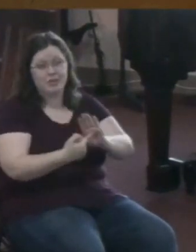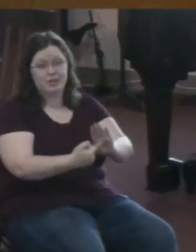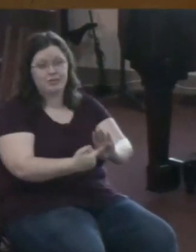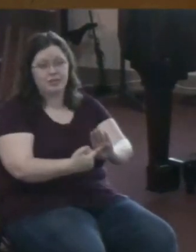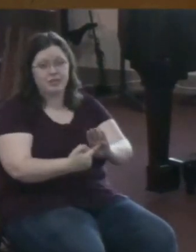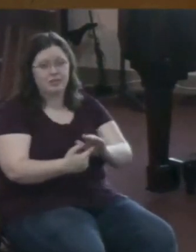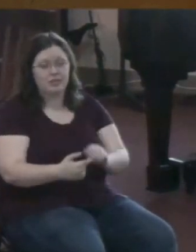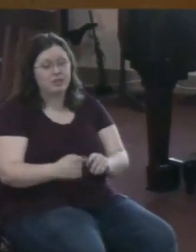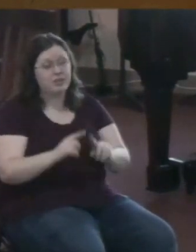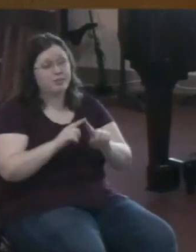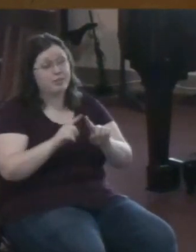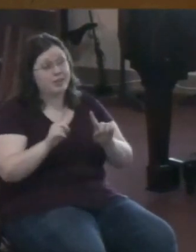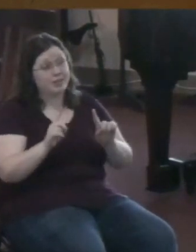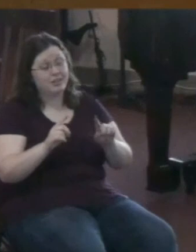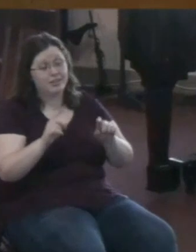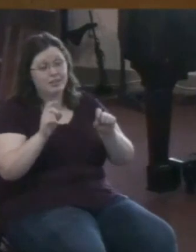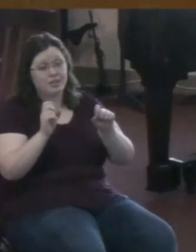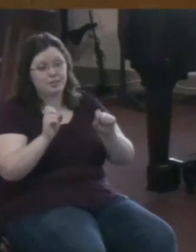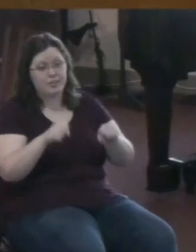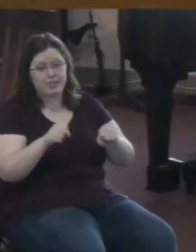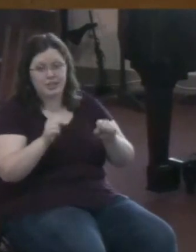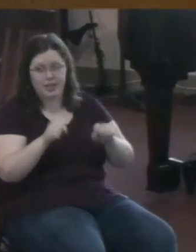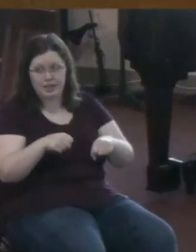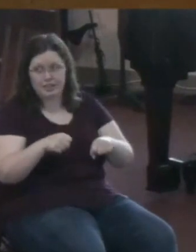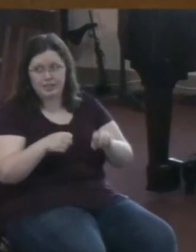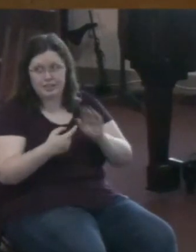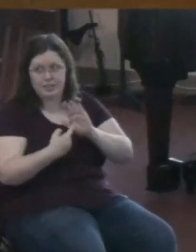of potentiality manifesting.